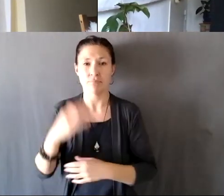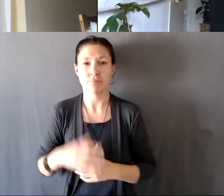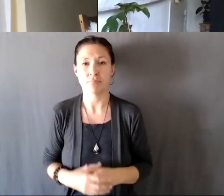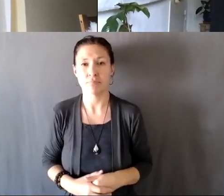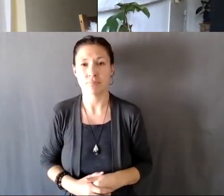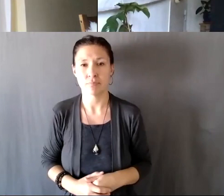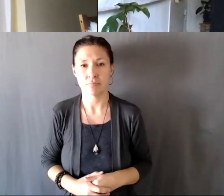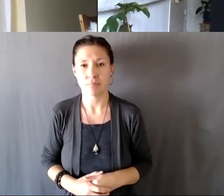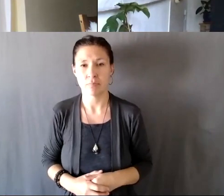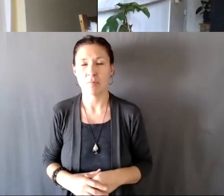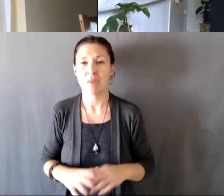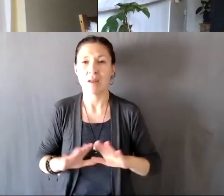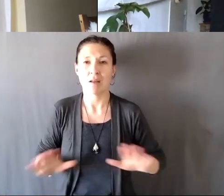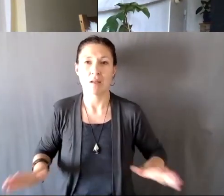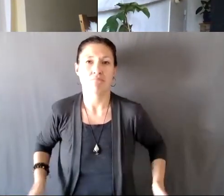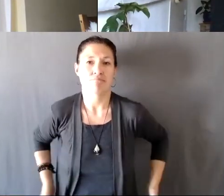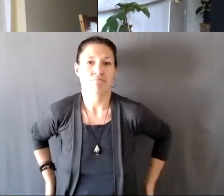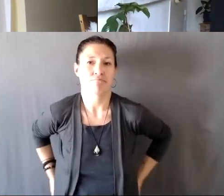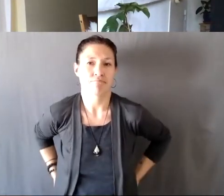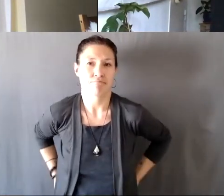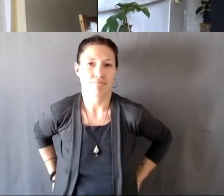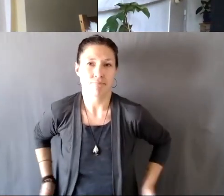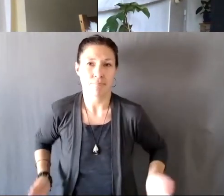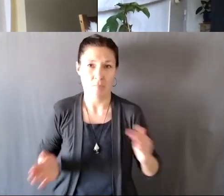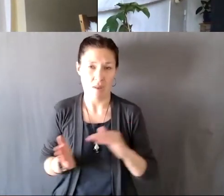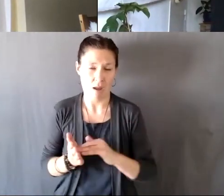to the kidneys.